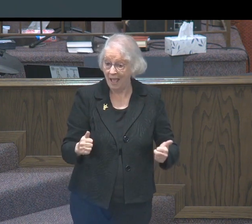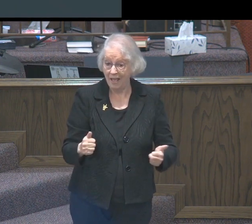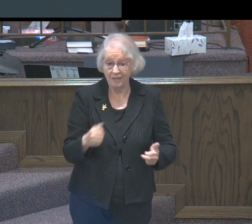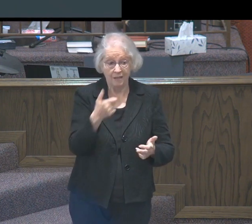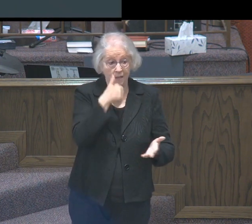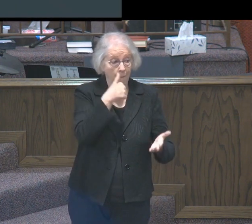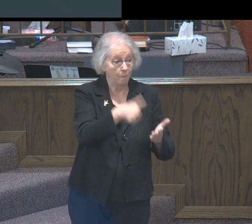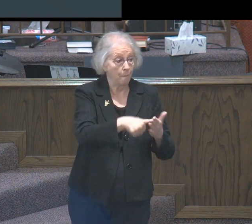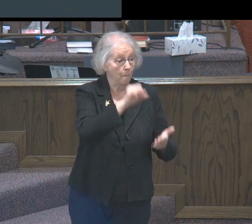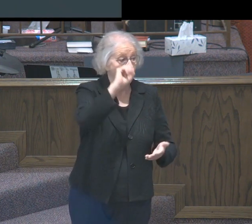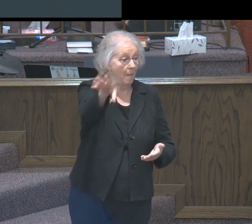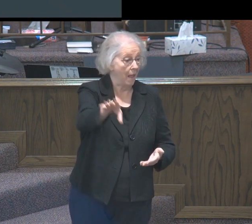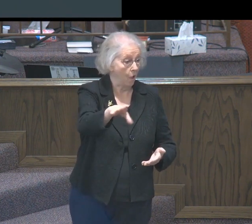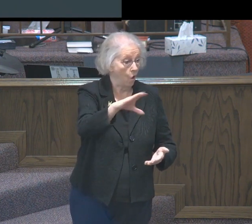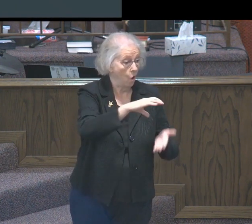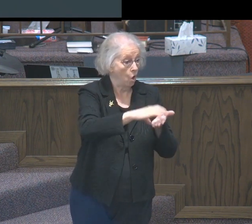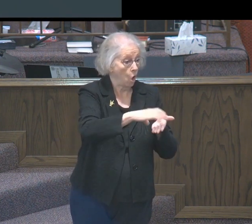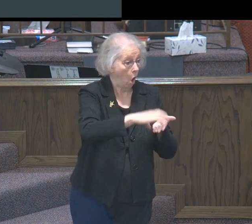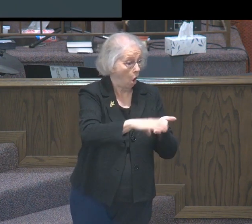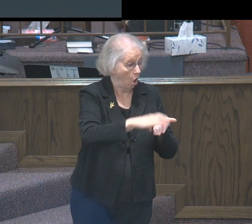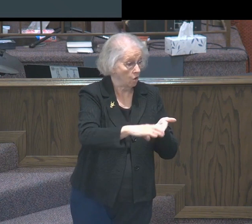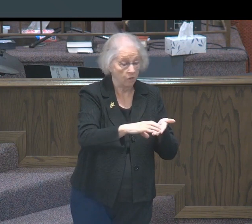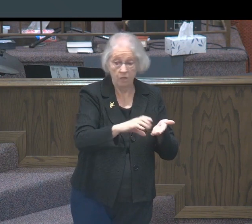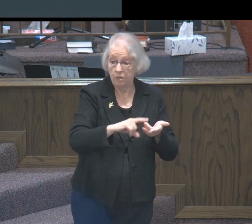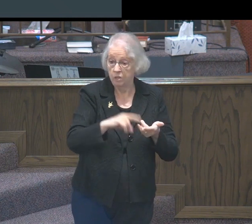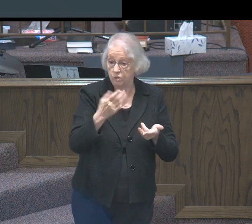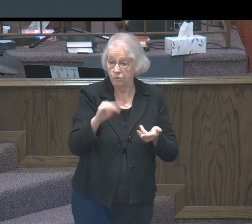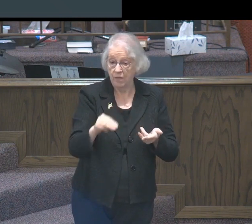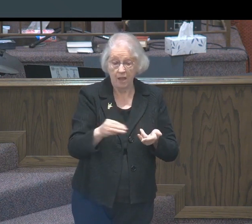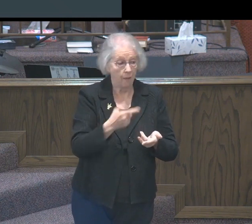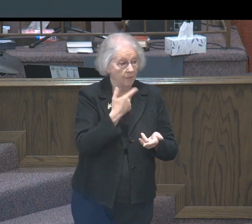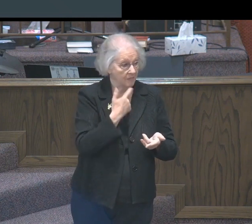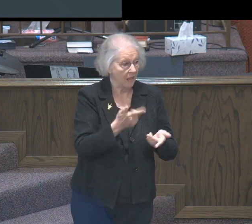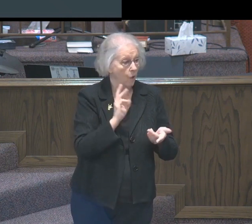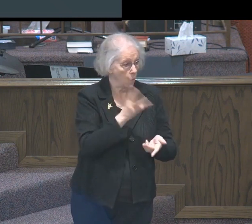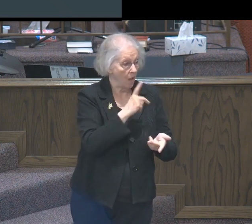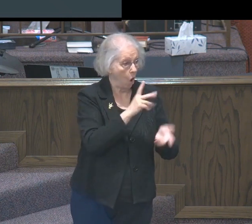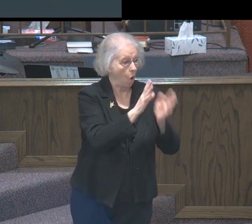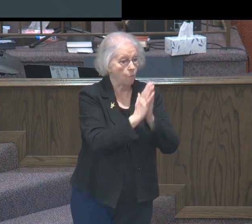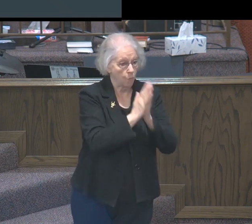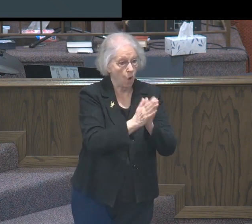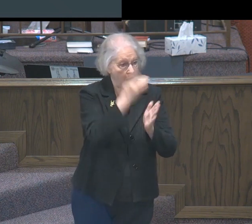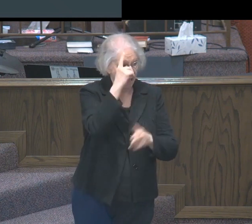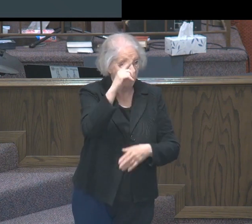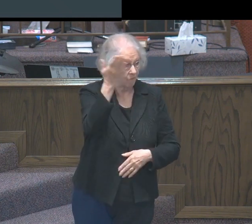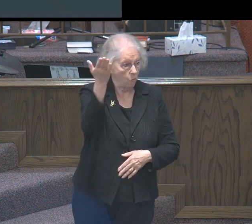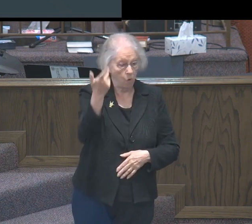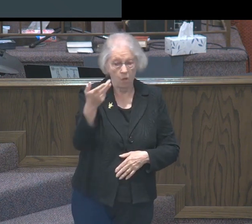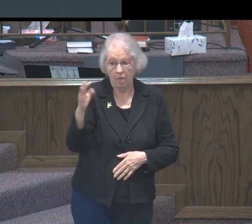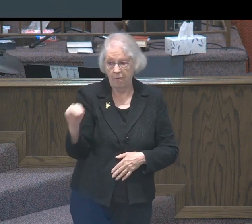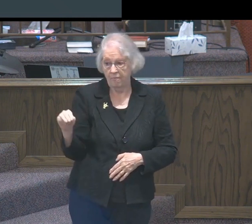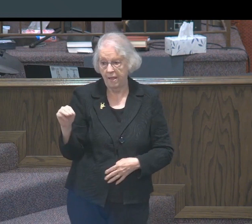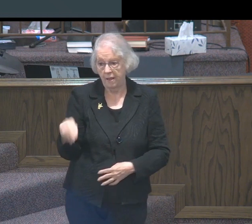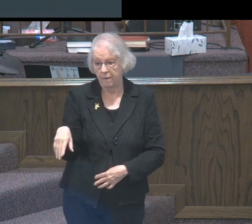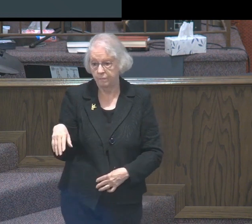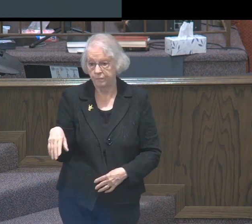we're in the Sermon on the Mount still, and we'll be in the Sermon on the Mount for a while. You knew that. You just know